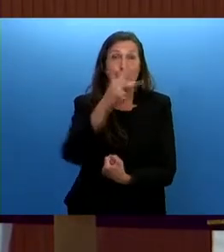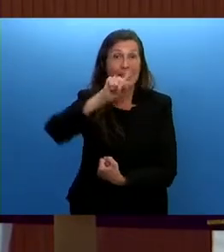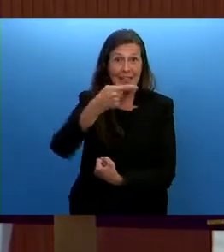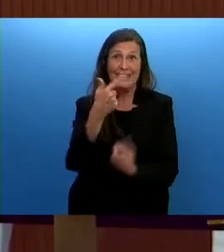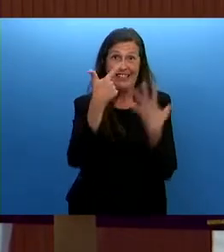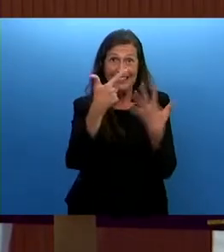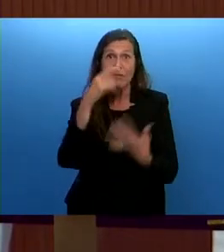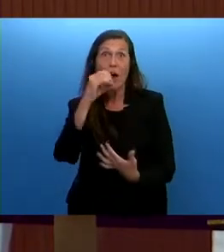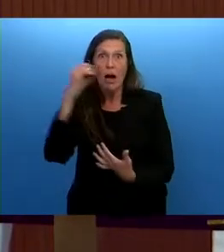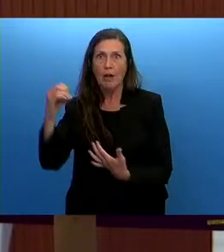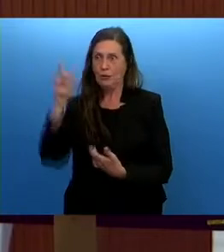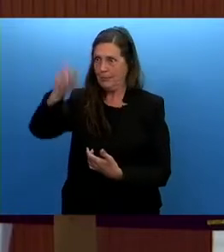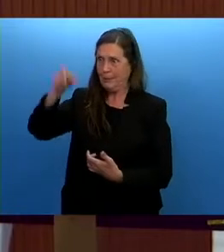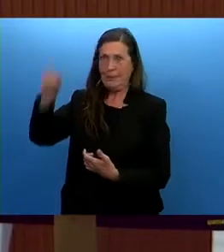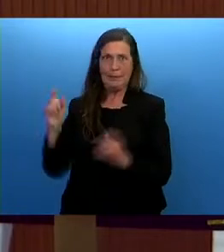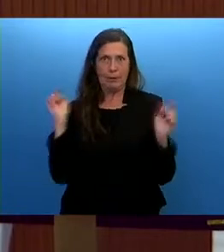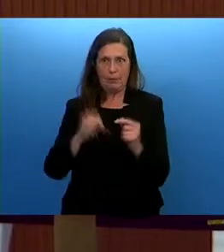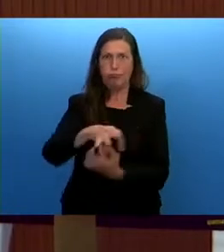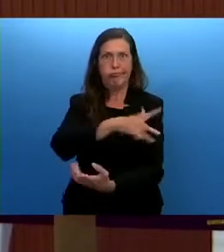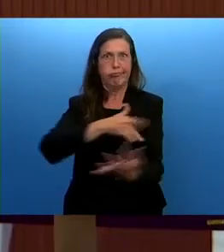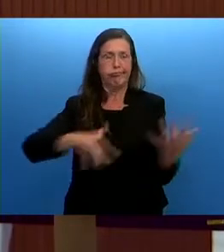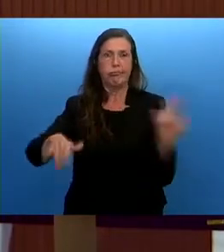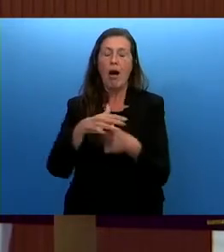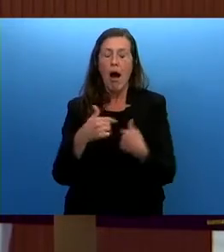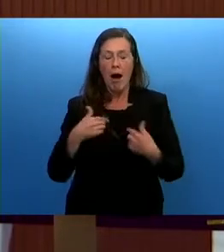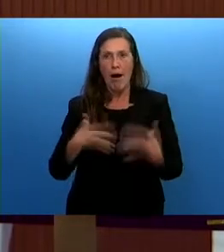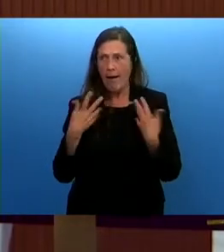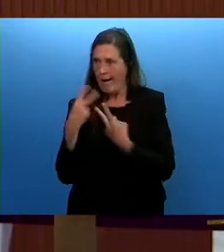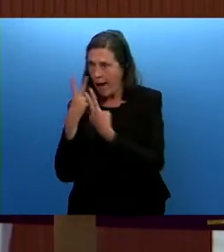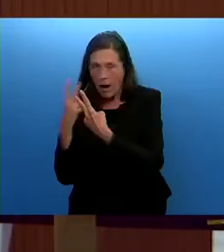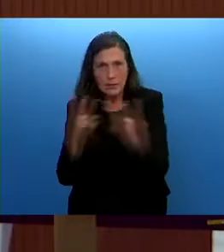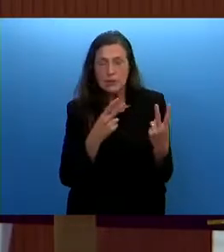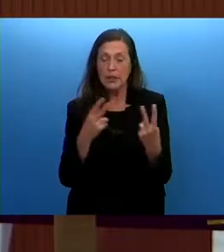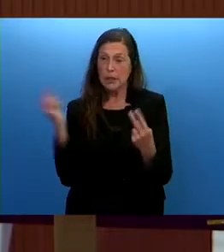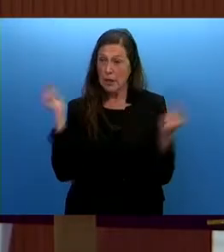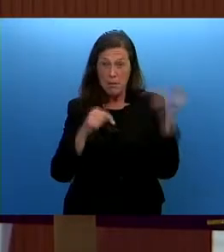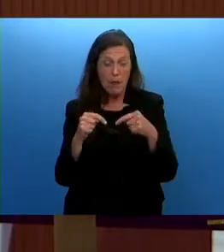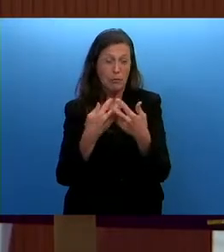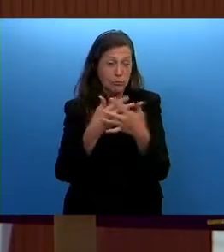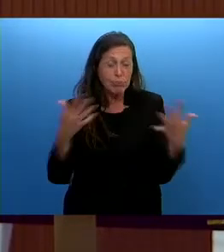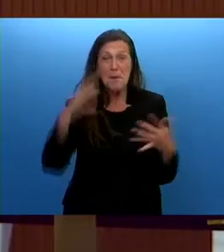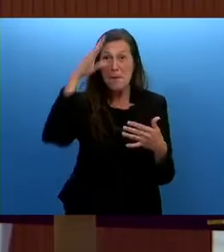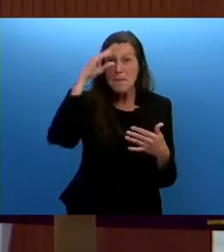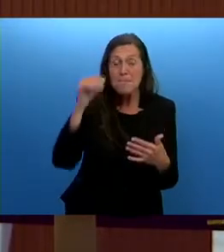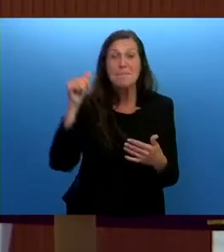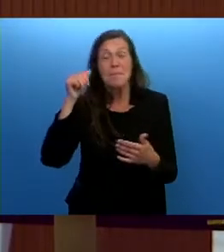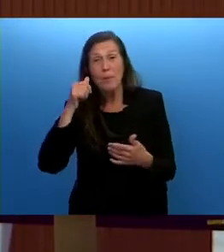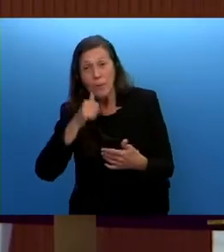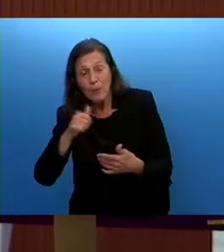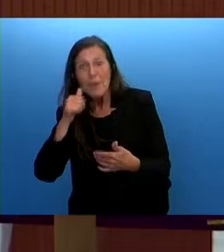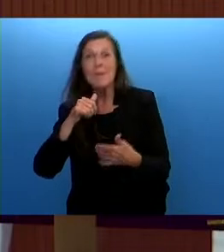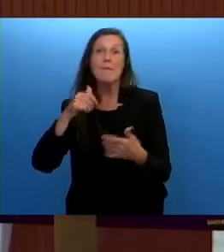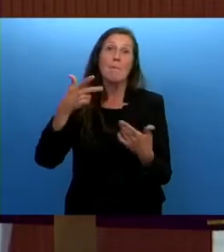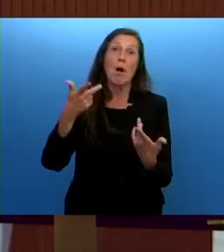of the people attending the global platform, including by gender, race, age, disability, or